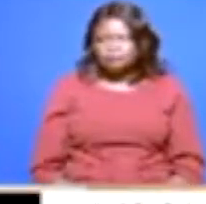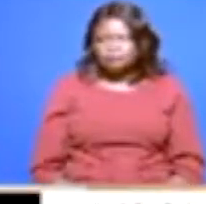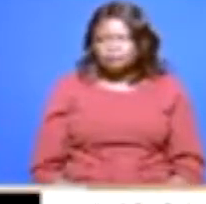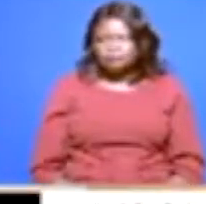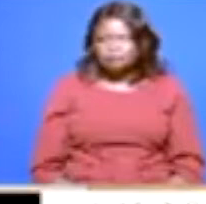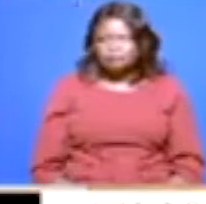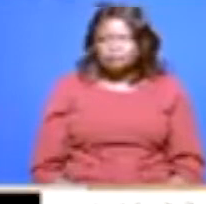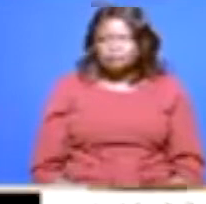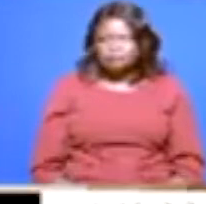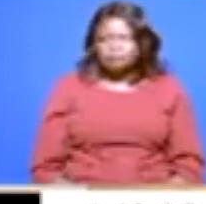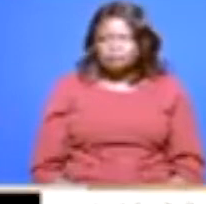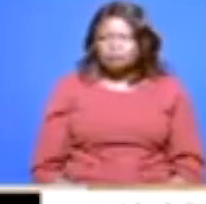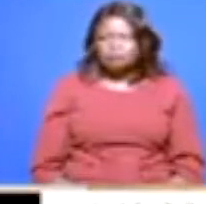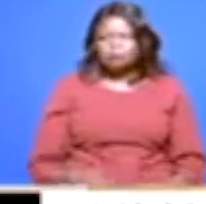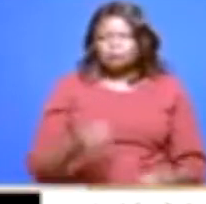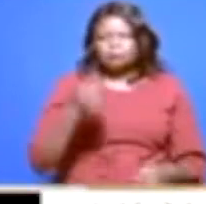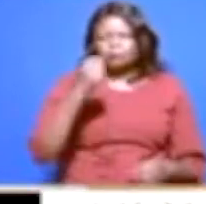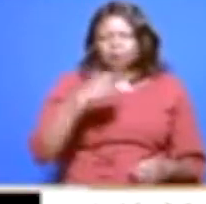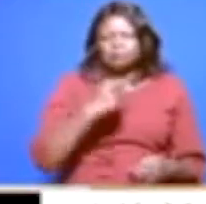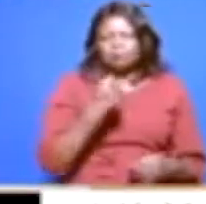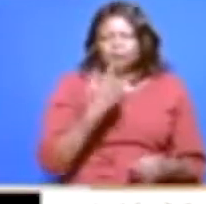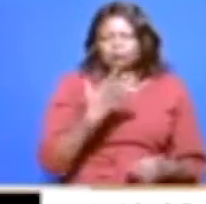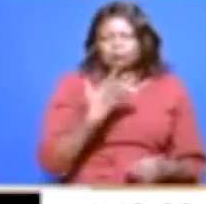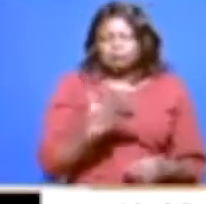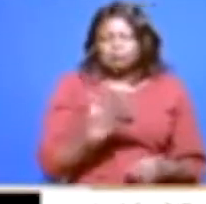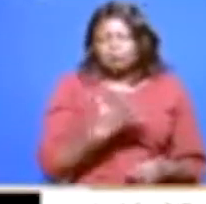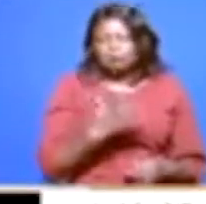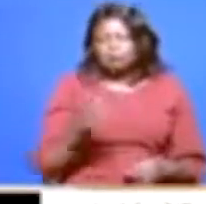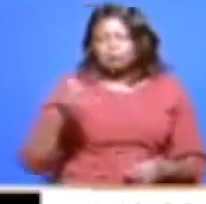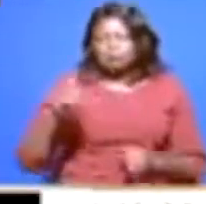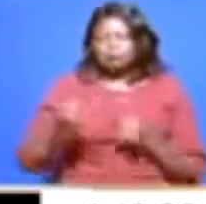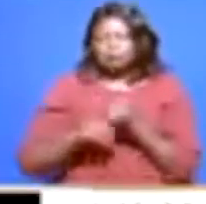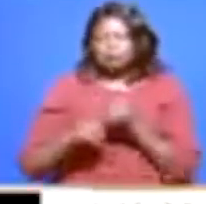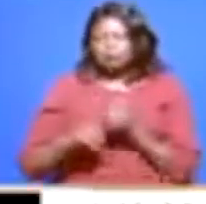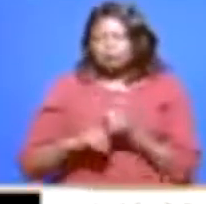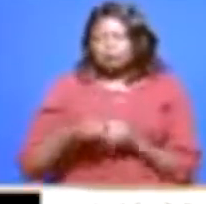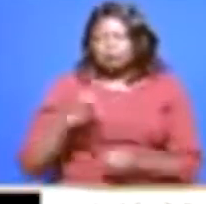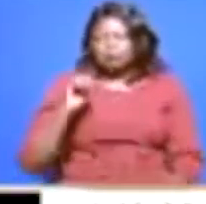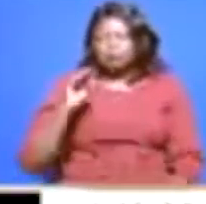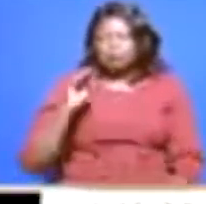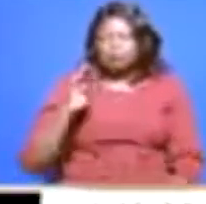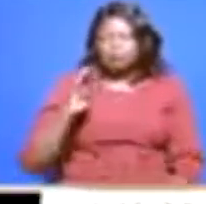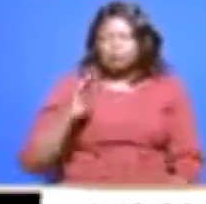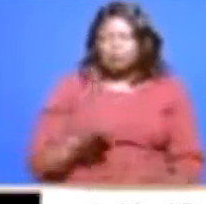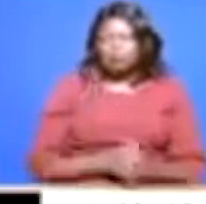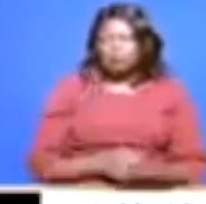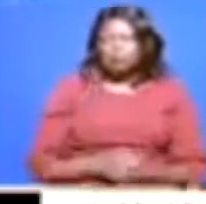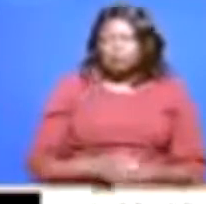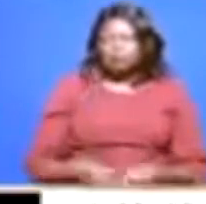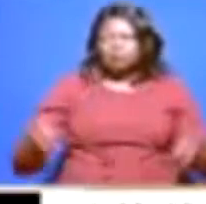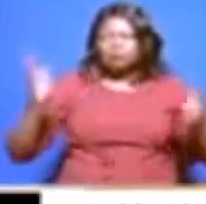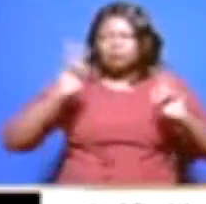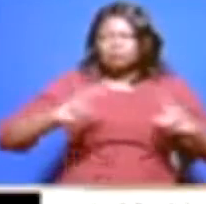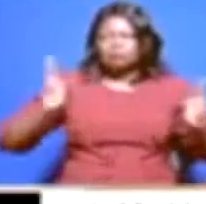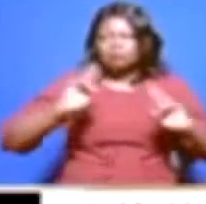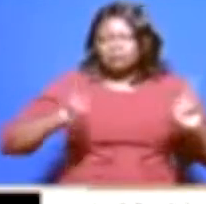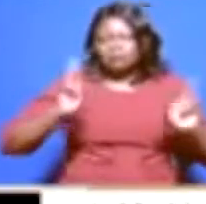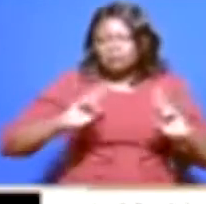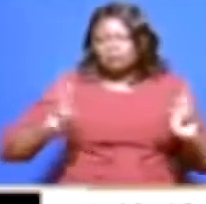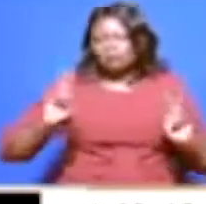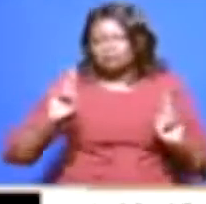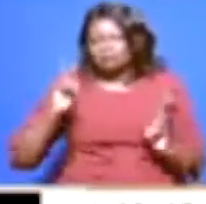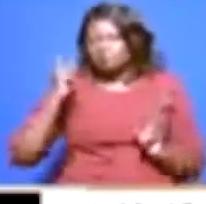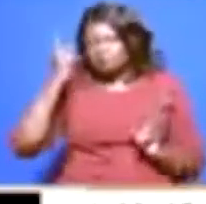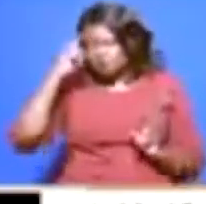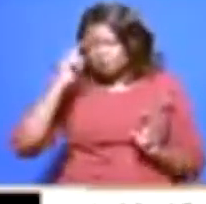From May 19th to June 1st, the Confederation of African Volleyball CAVB Women's Africa Club Championship is slated for Tunisia's capital Tunis, and